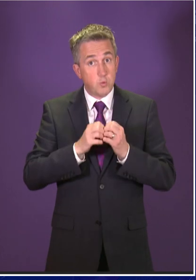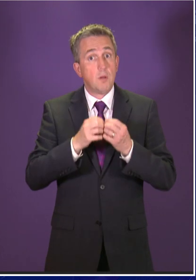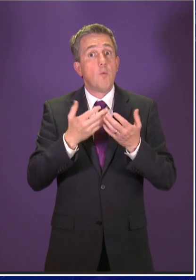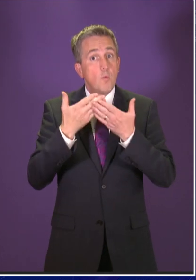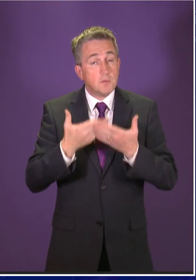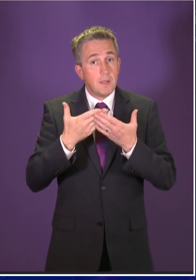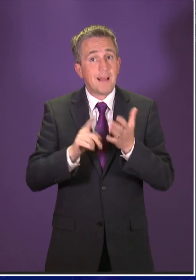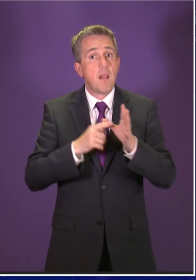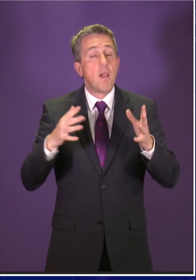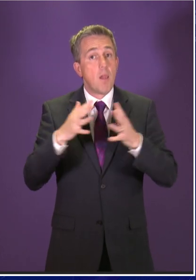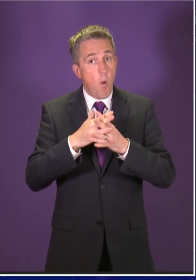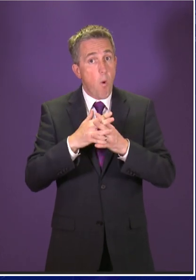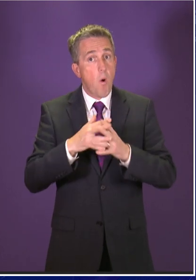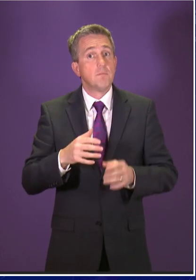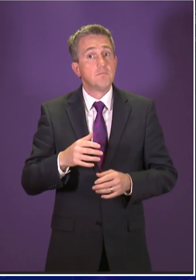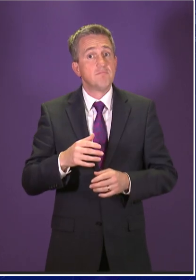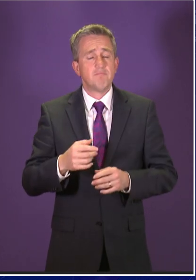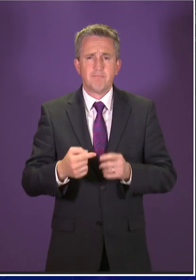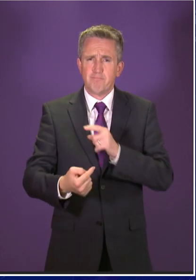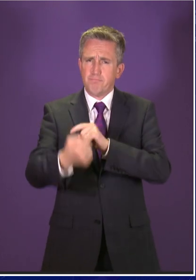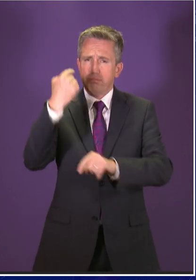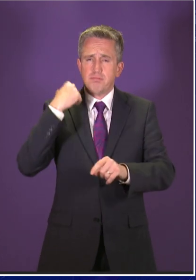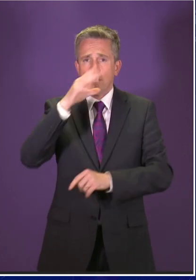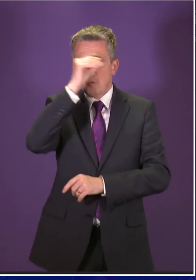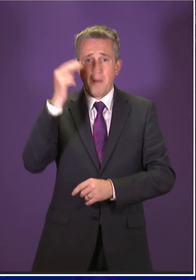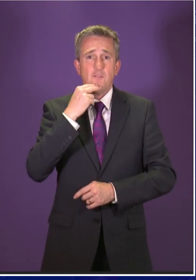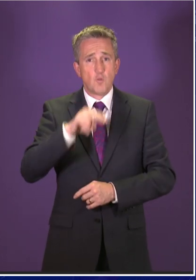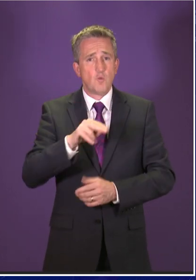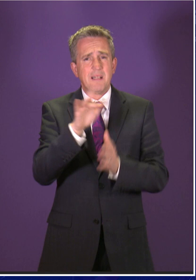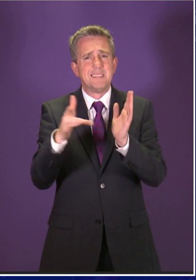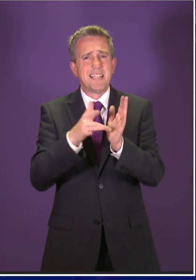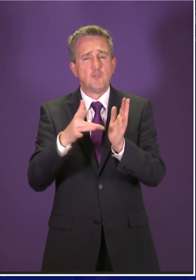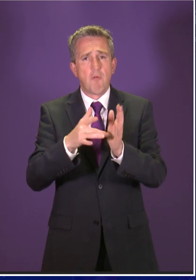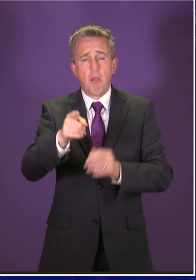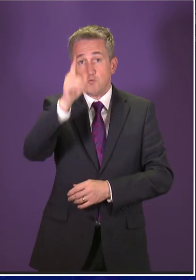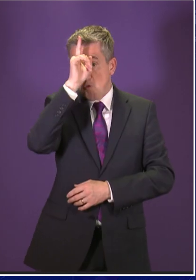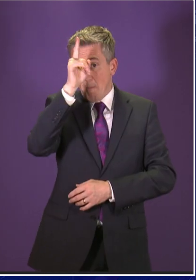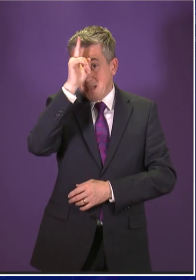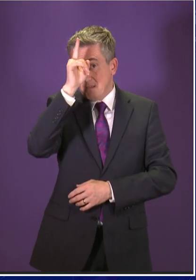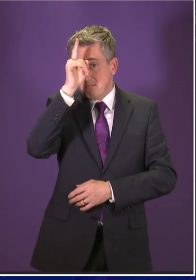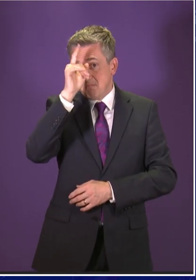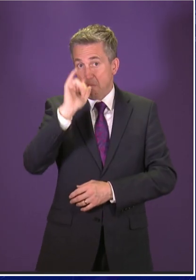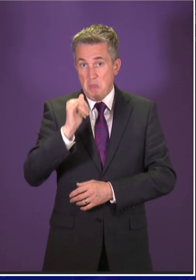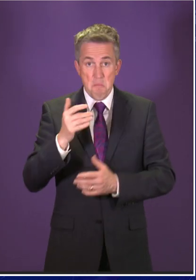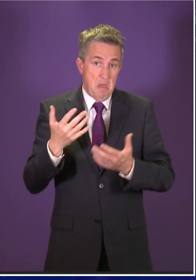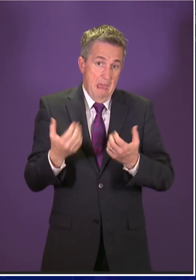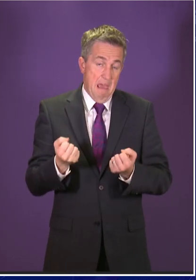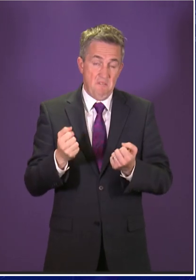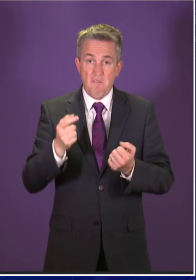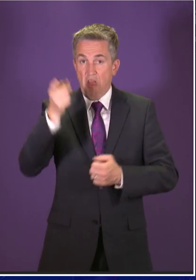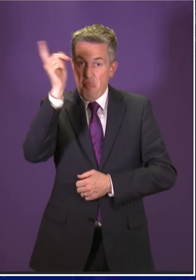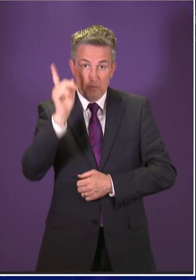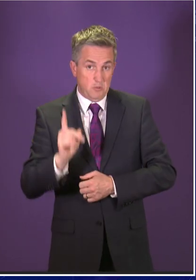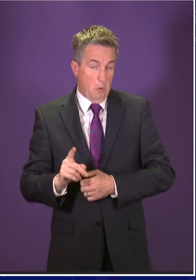It was a summer afternoon like any summer afternoon. If you were in central Germany today, there might be a similar thunderstorm brewing